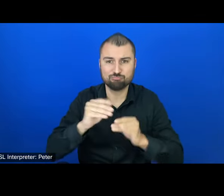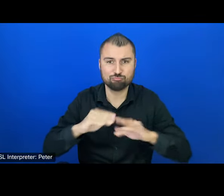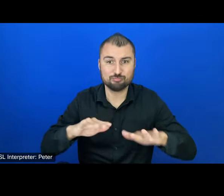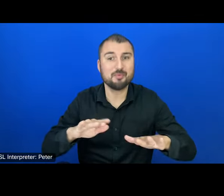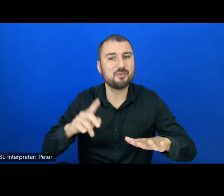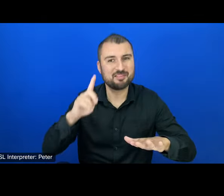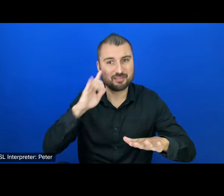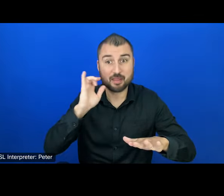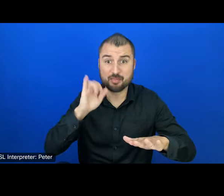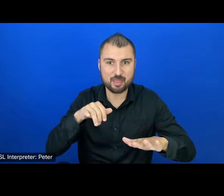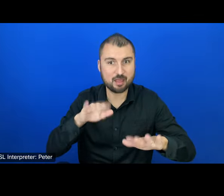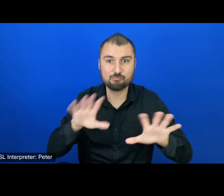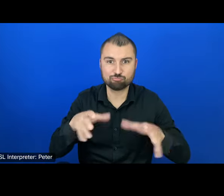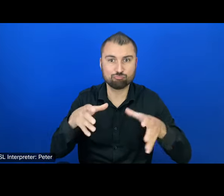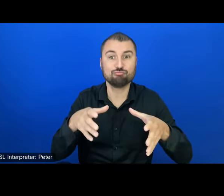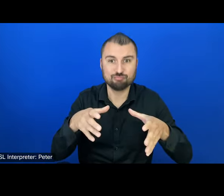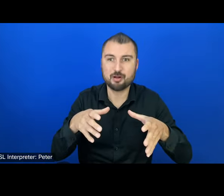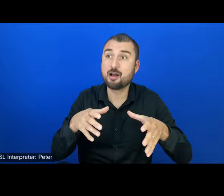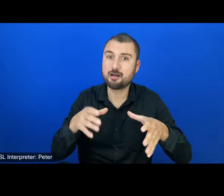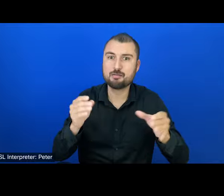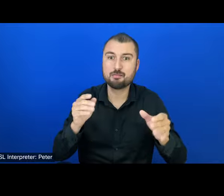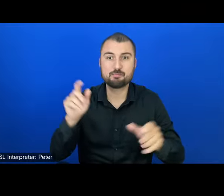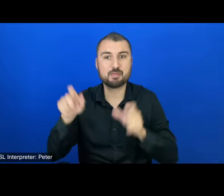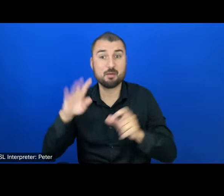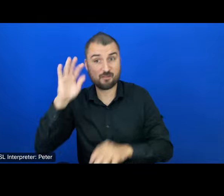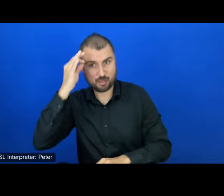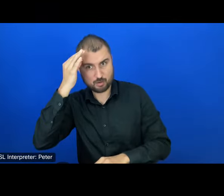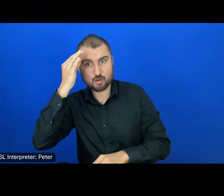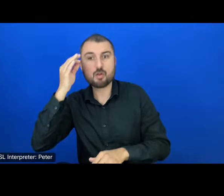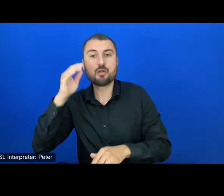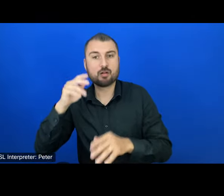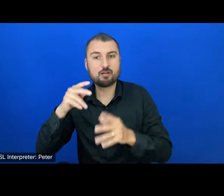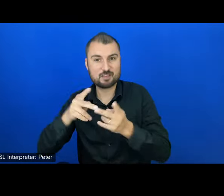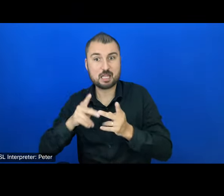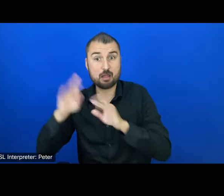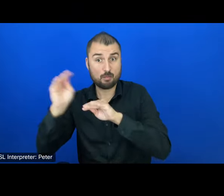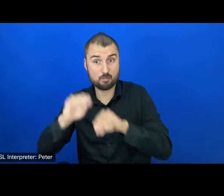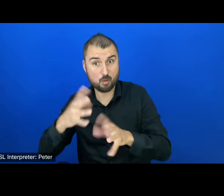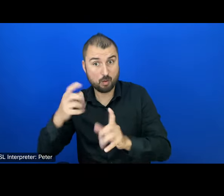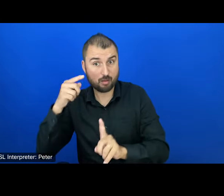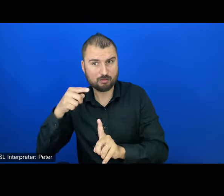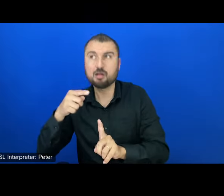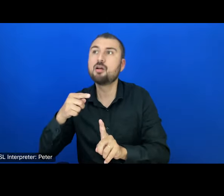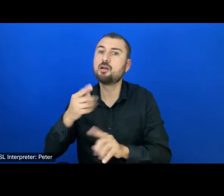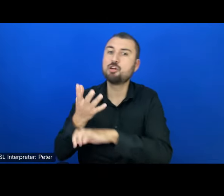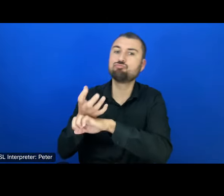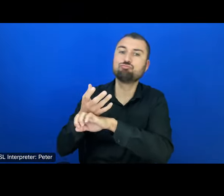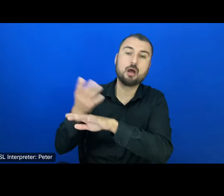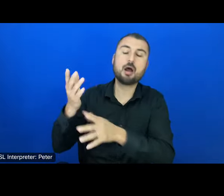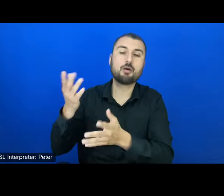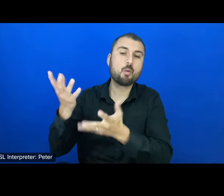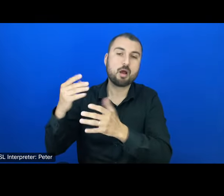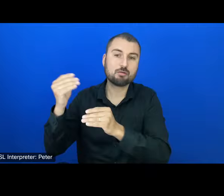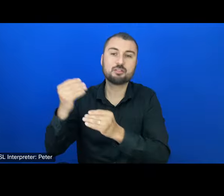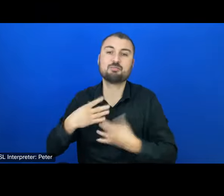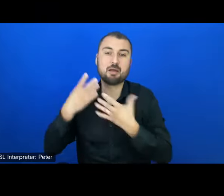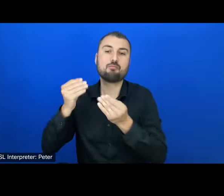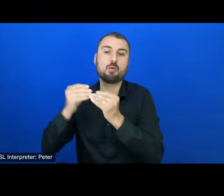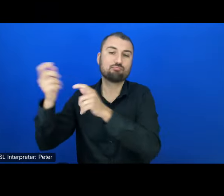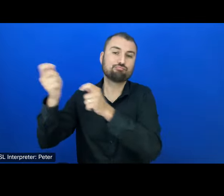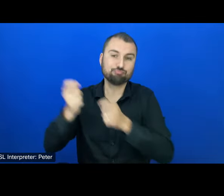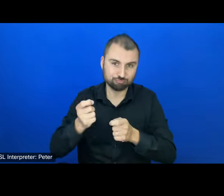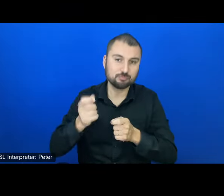package to draw in a federal law enforcement training facility. And so a federal law enforcement training facility, while not exactly, I would say